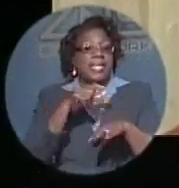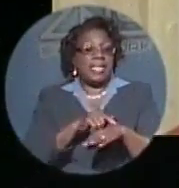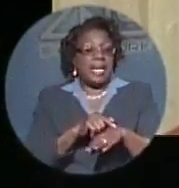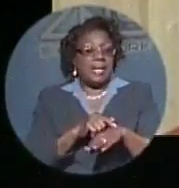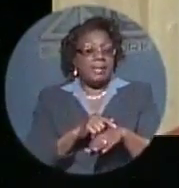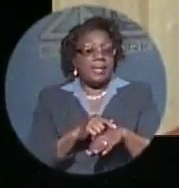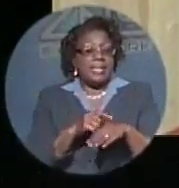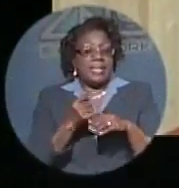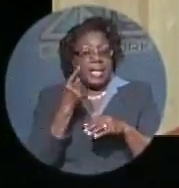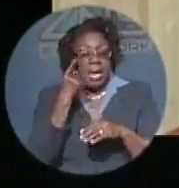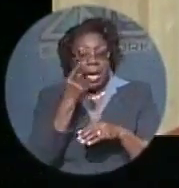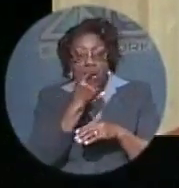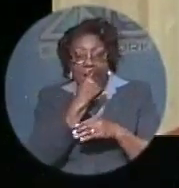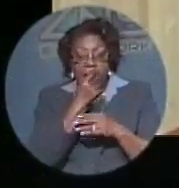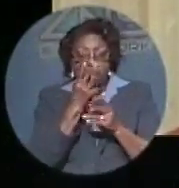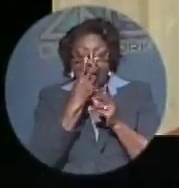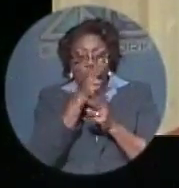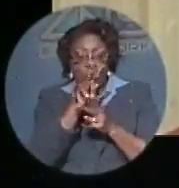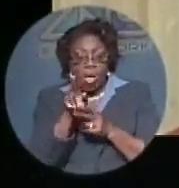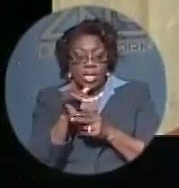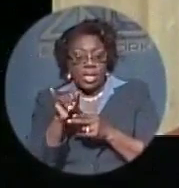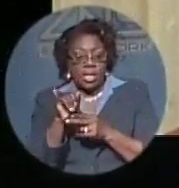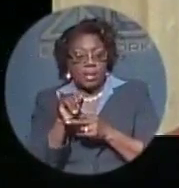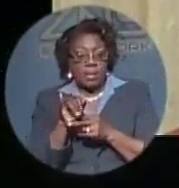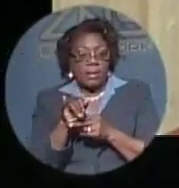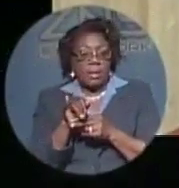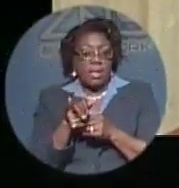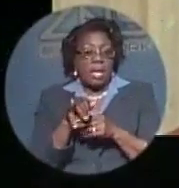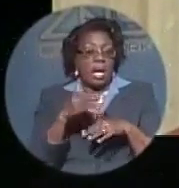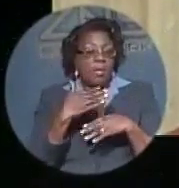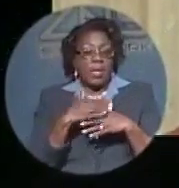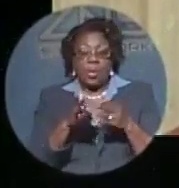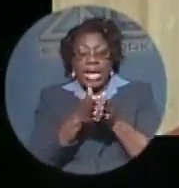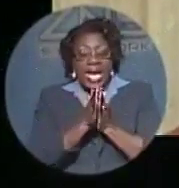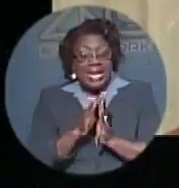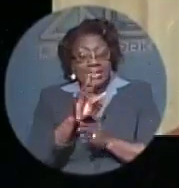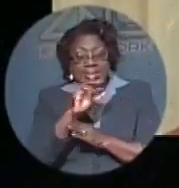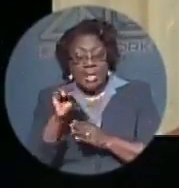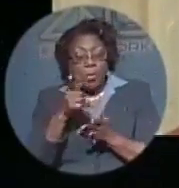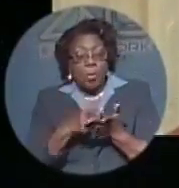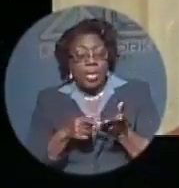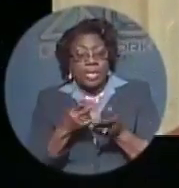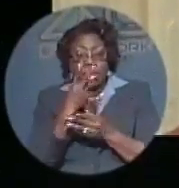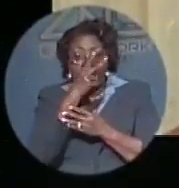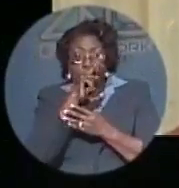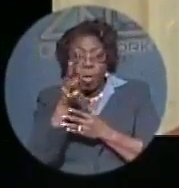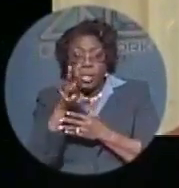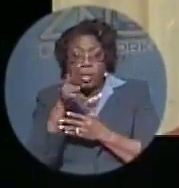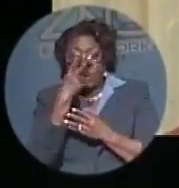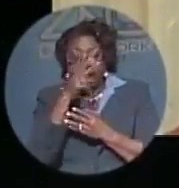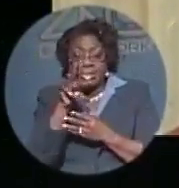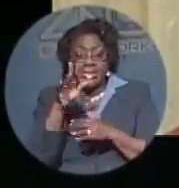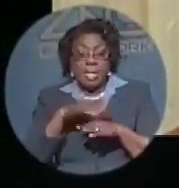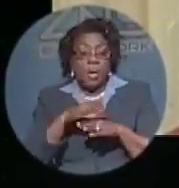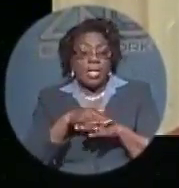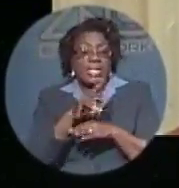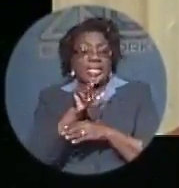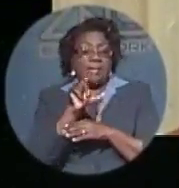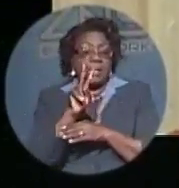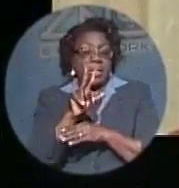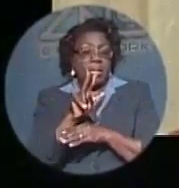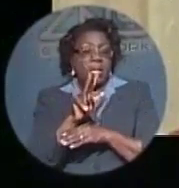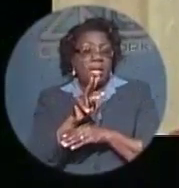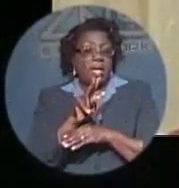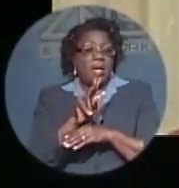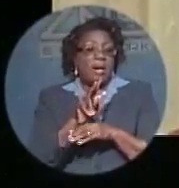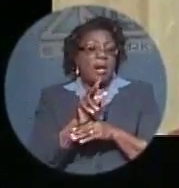watching and we don't often see what it is they're watching. We don't often ask them what it is that they have seen. But when we do ask, we get a